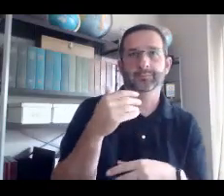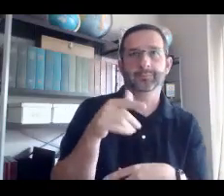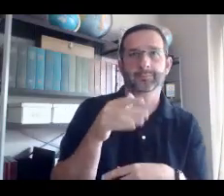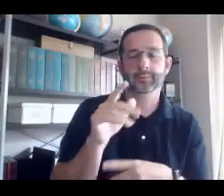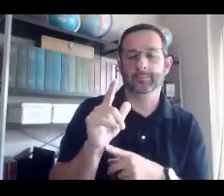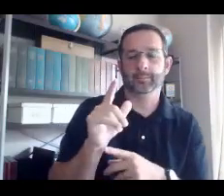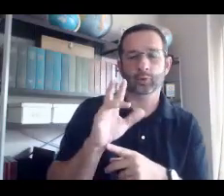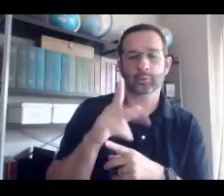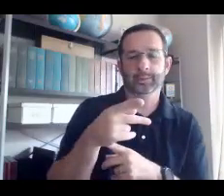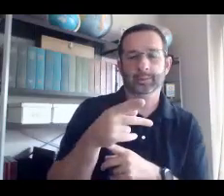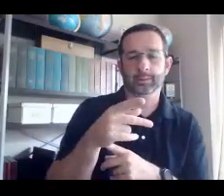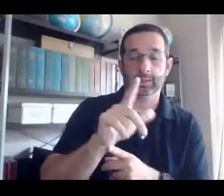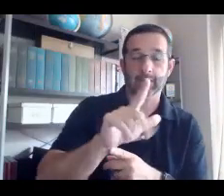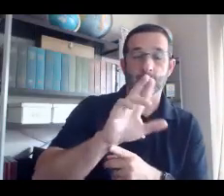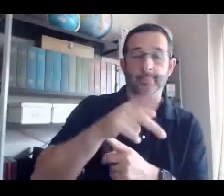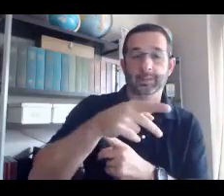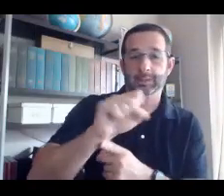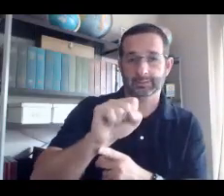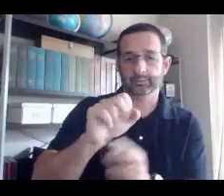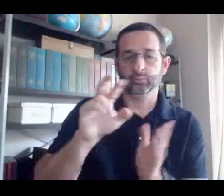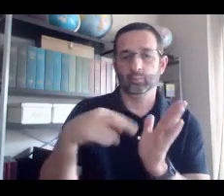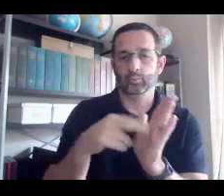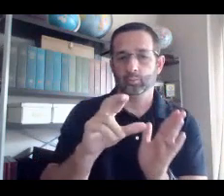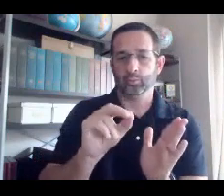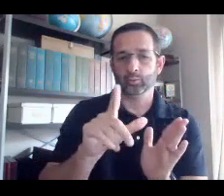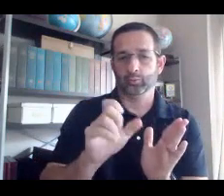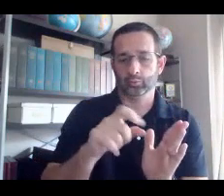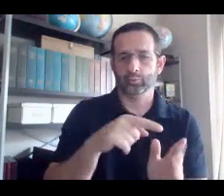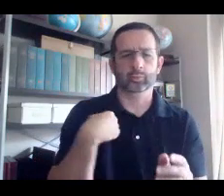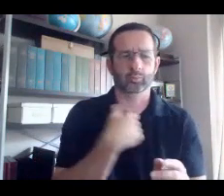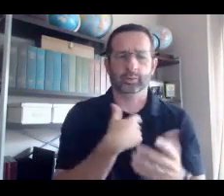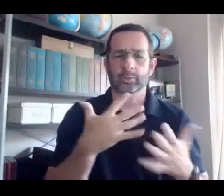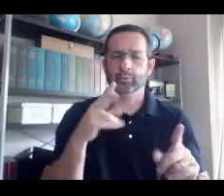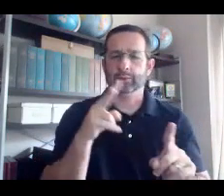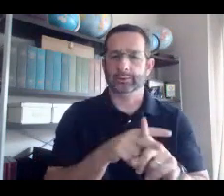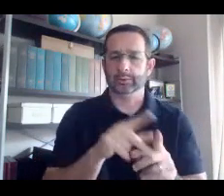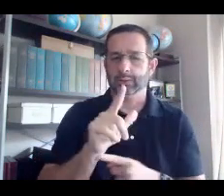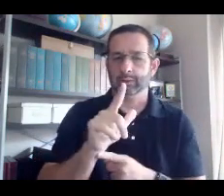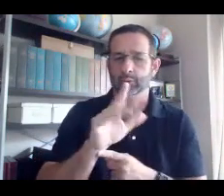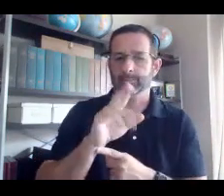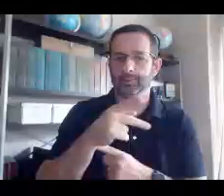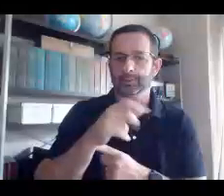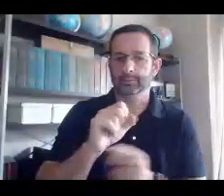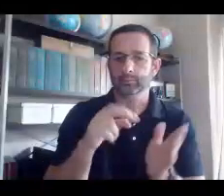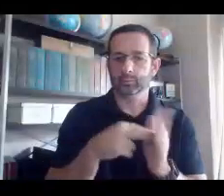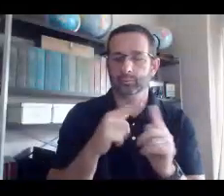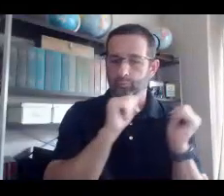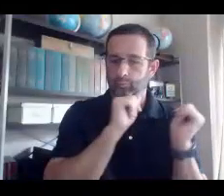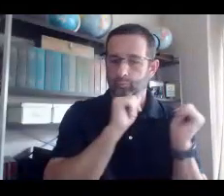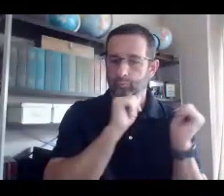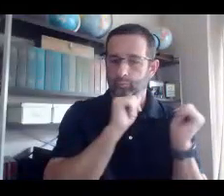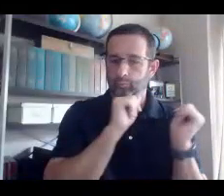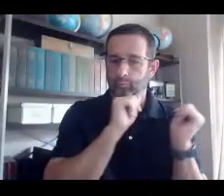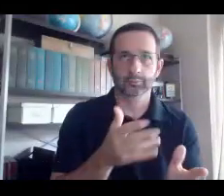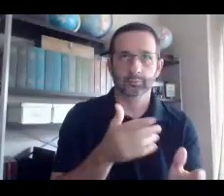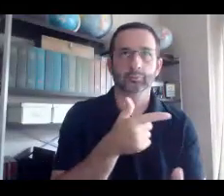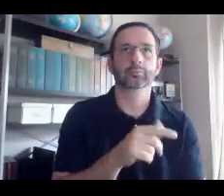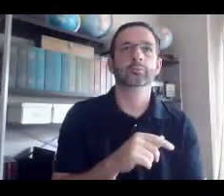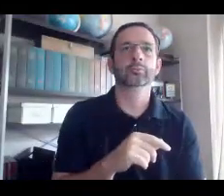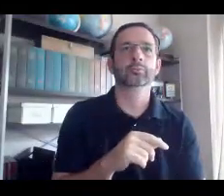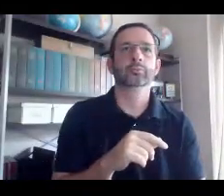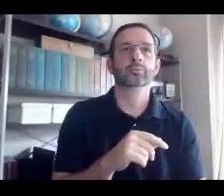So that supervisor individual must have an LRPS role. We have already assigned the